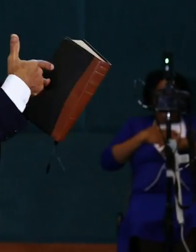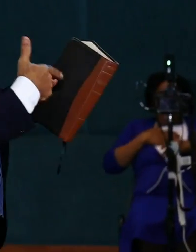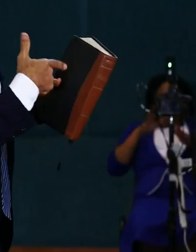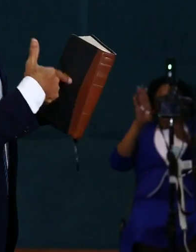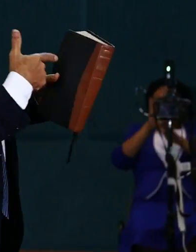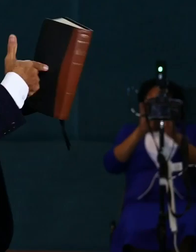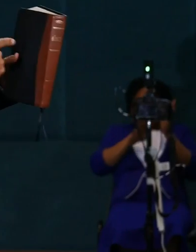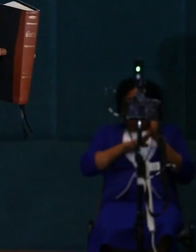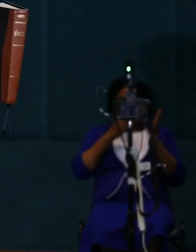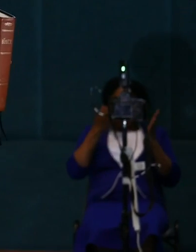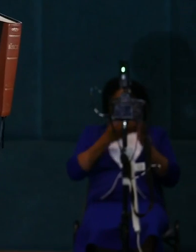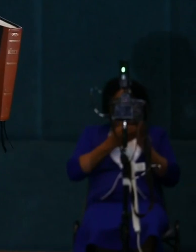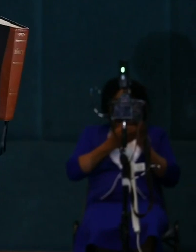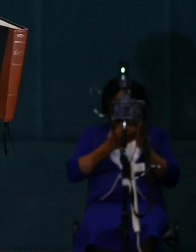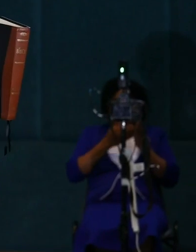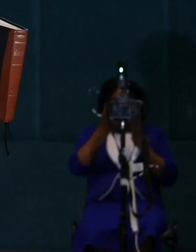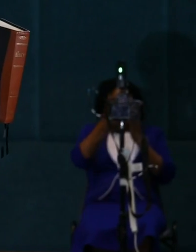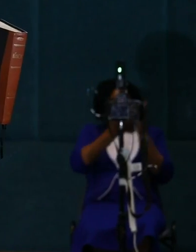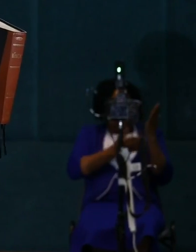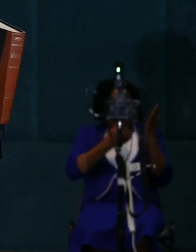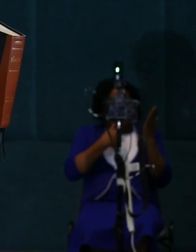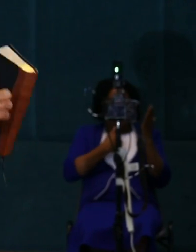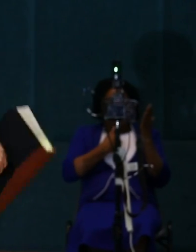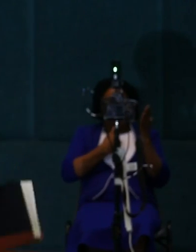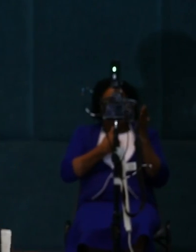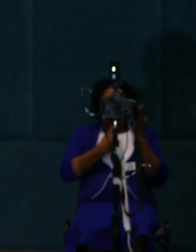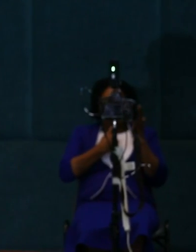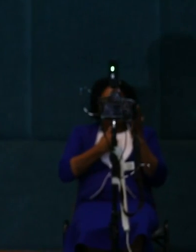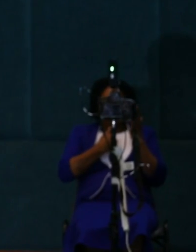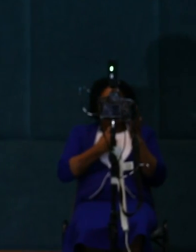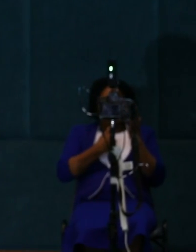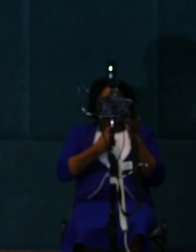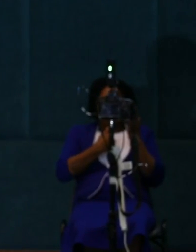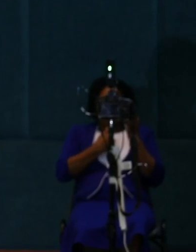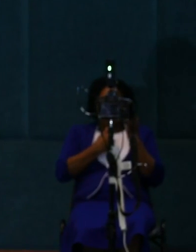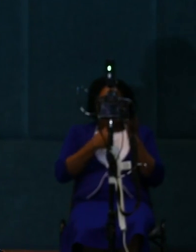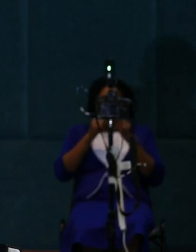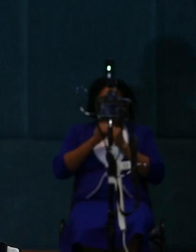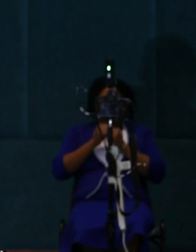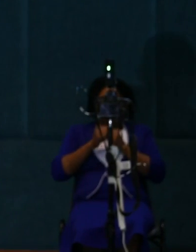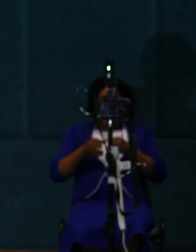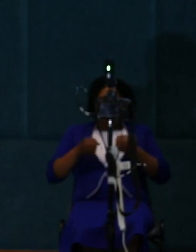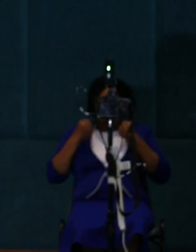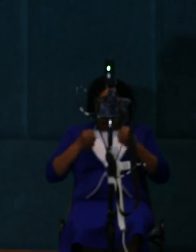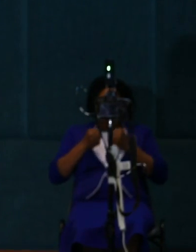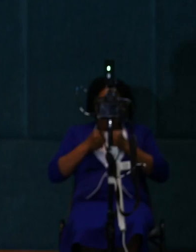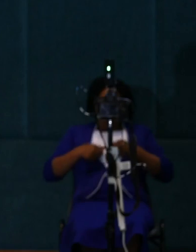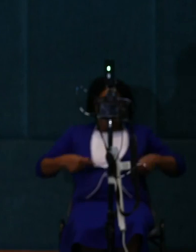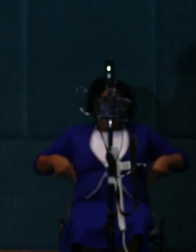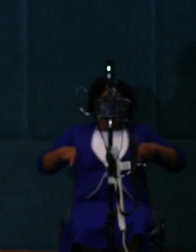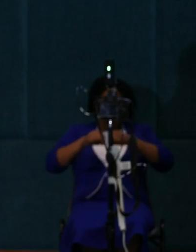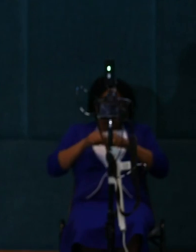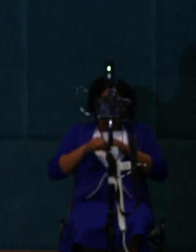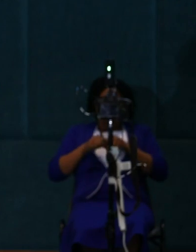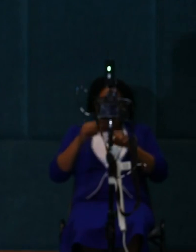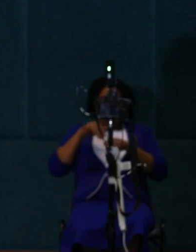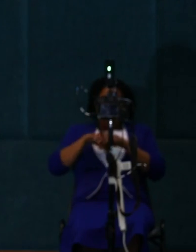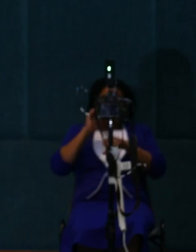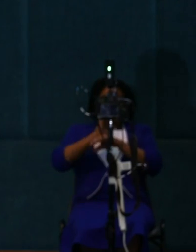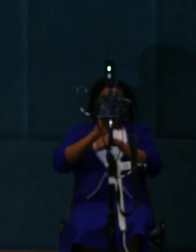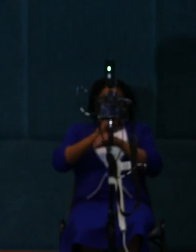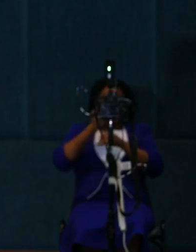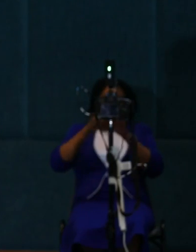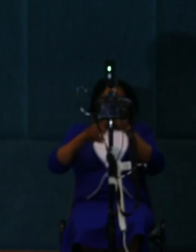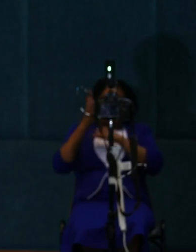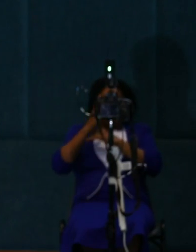be in the number. I fasten my seatbelt in the church of God. Going to be